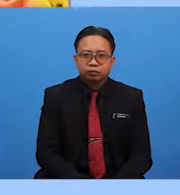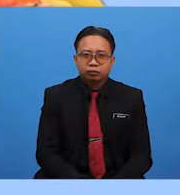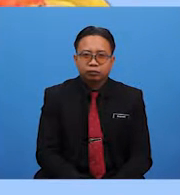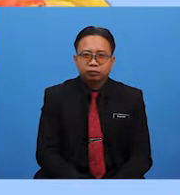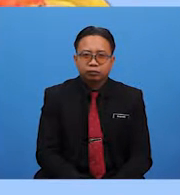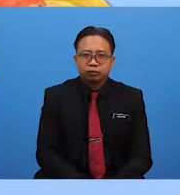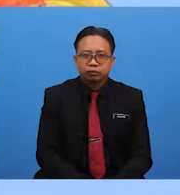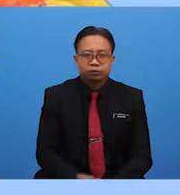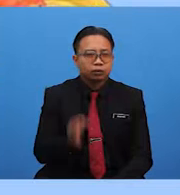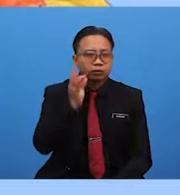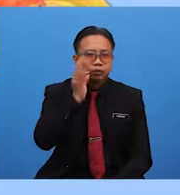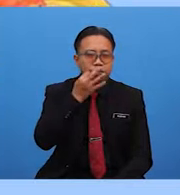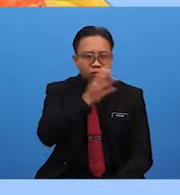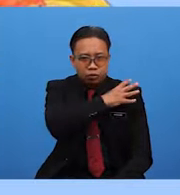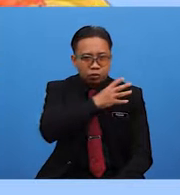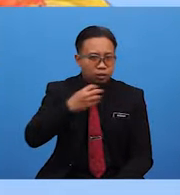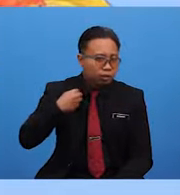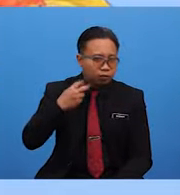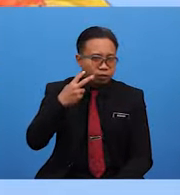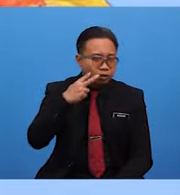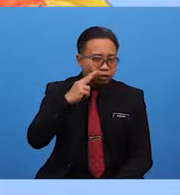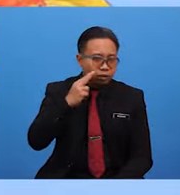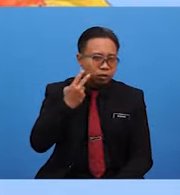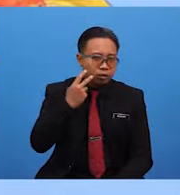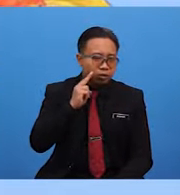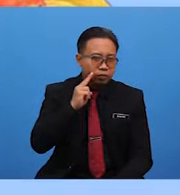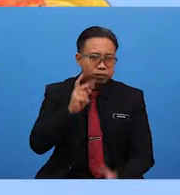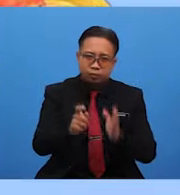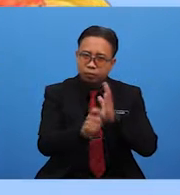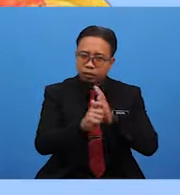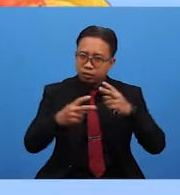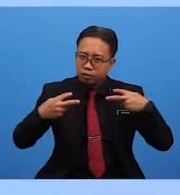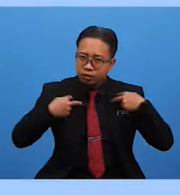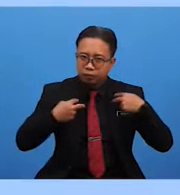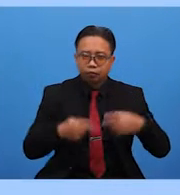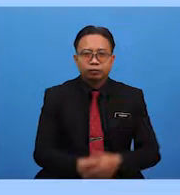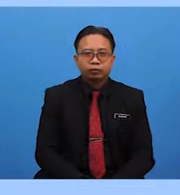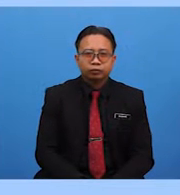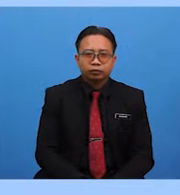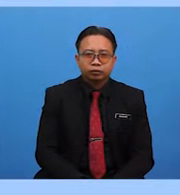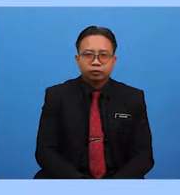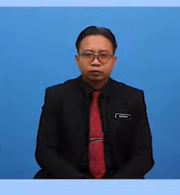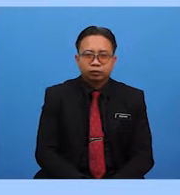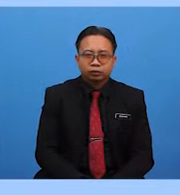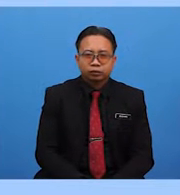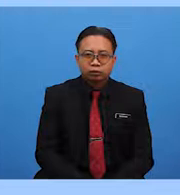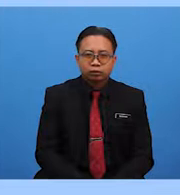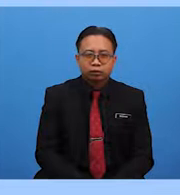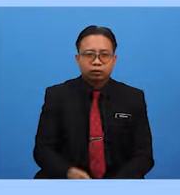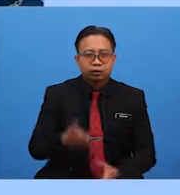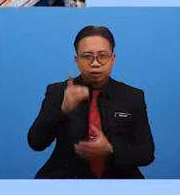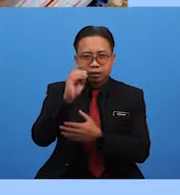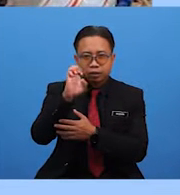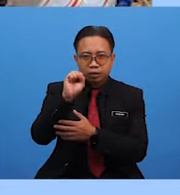two, fruits and vegetables plus hat. Picture three,